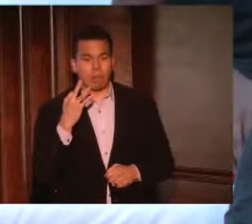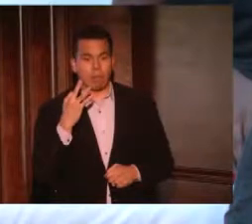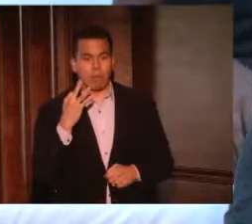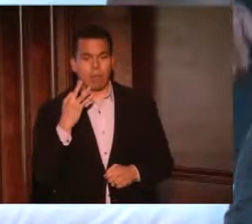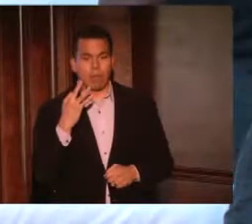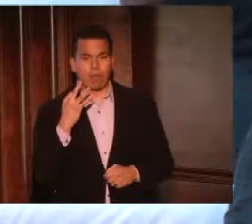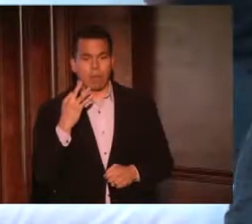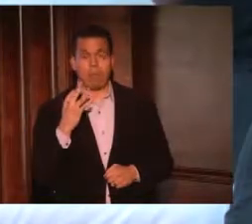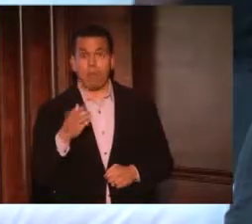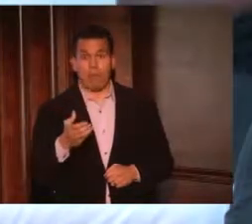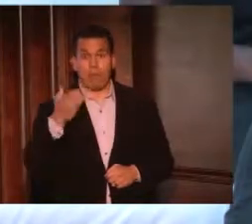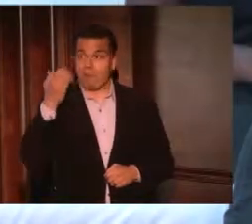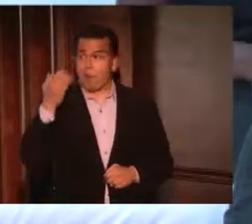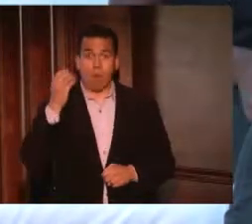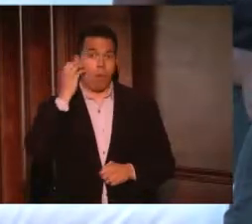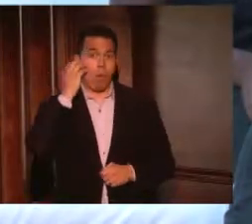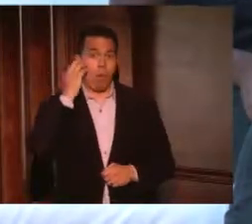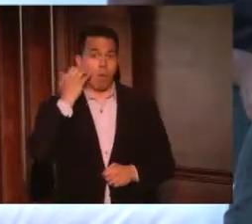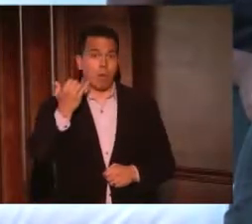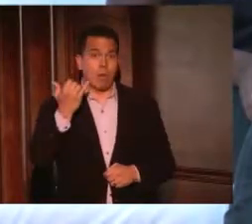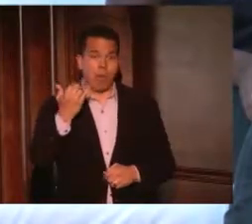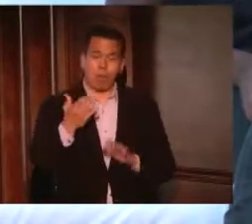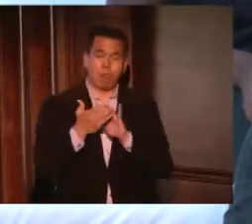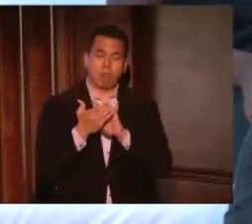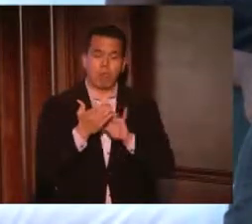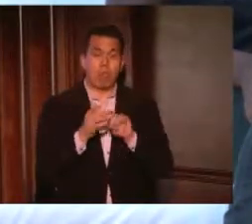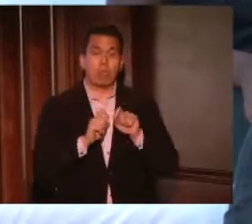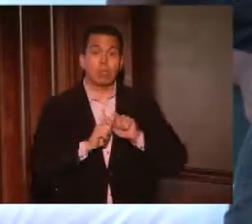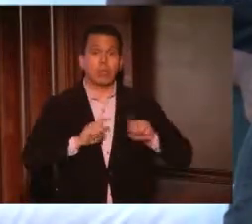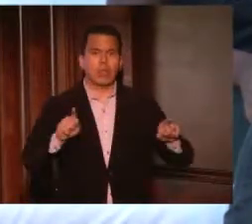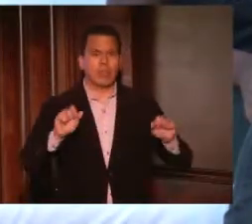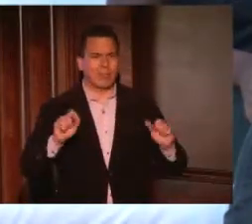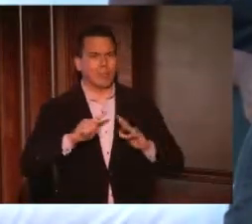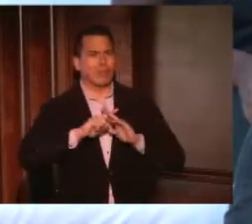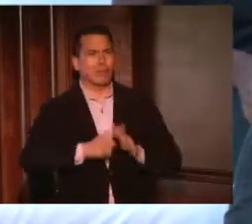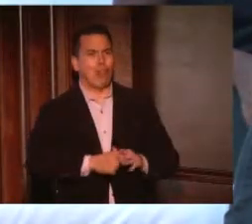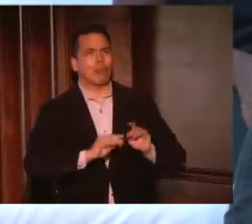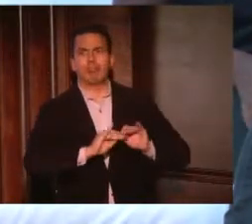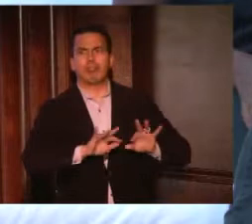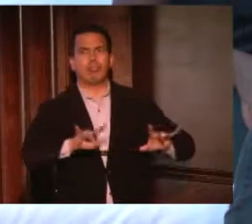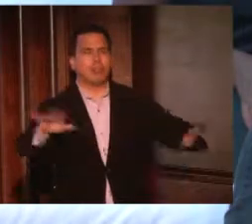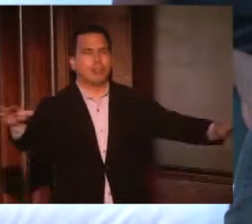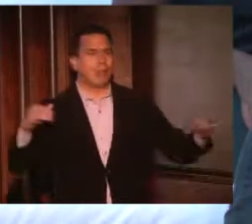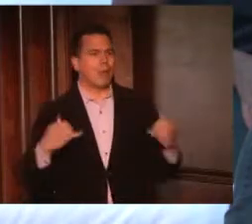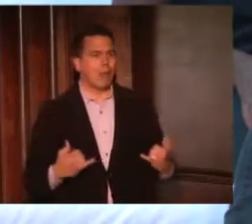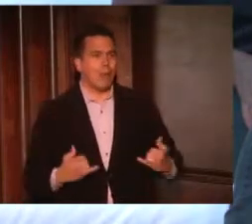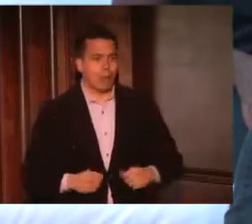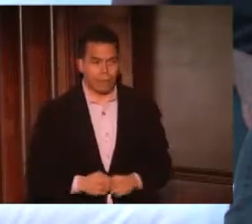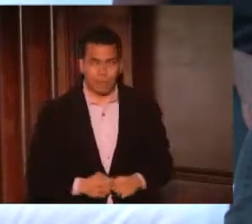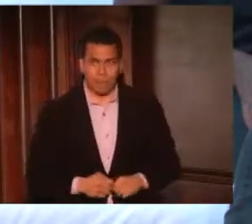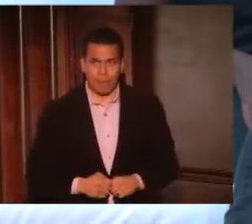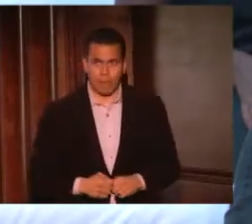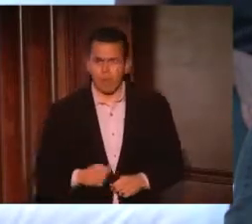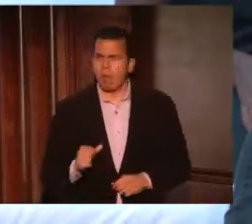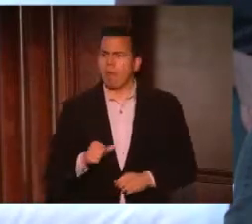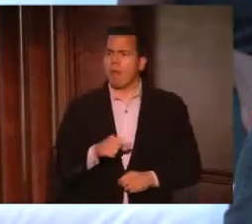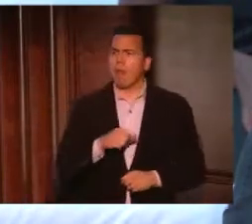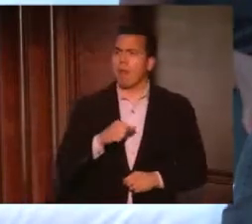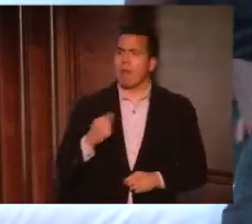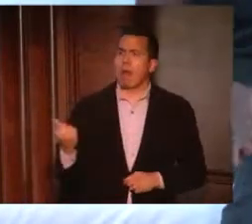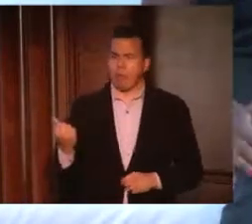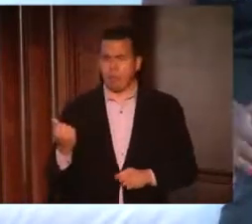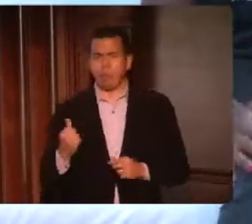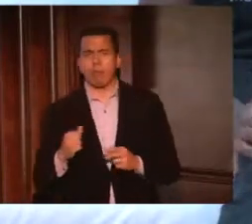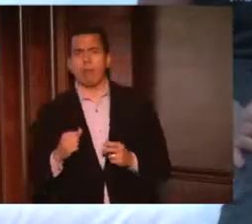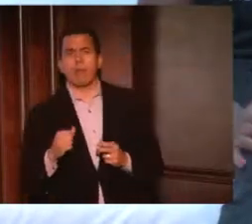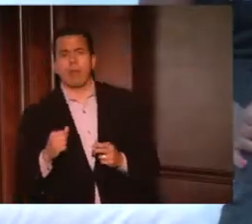and tweet this, that you care about this issue, you can get this conversation started here. Mm-hmm. Secondly, if you want to hear about the campaign, we're bringing these